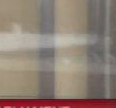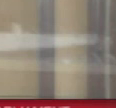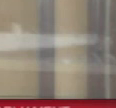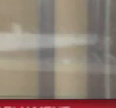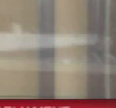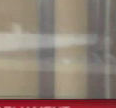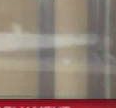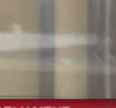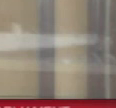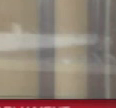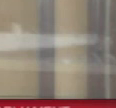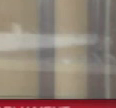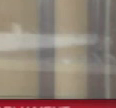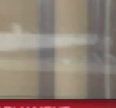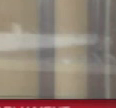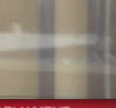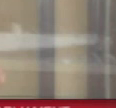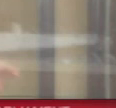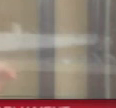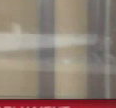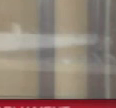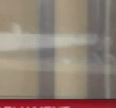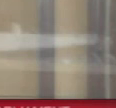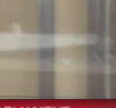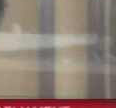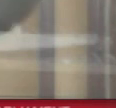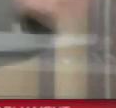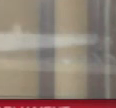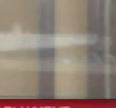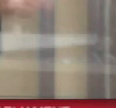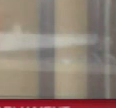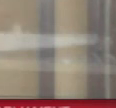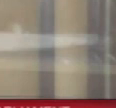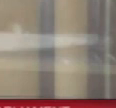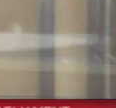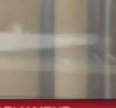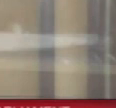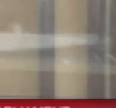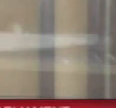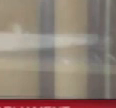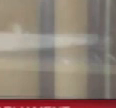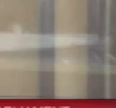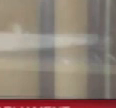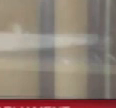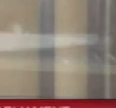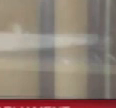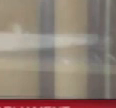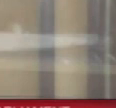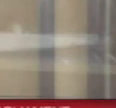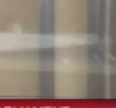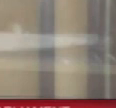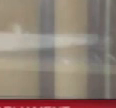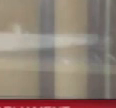3 years, will stand and tell us, well, if you cannot afford certain things, go back to riding bicycle and cooking with coal pot. That is the